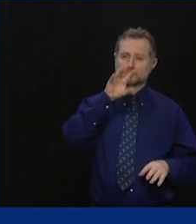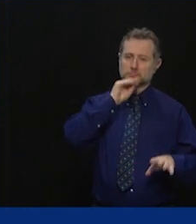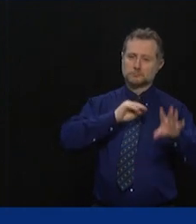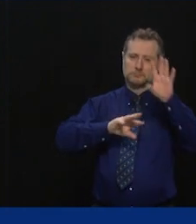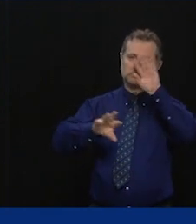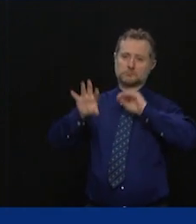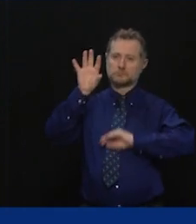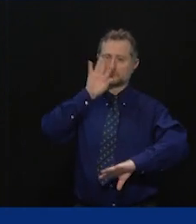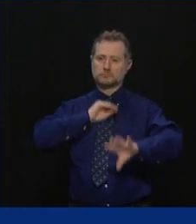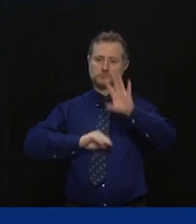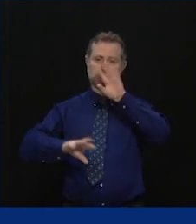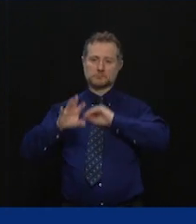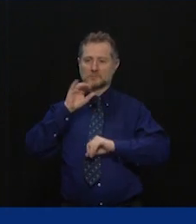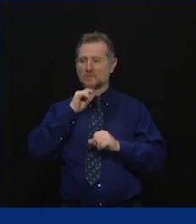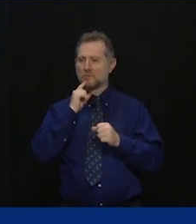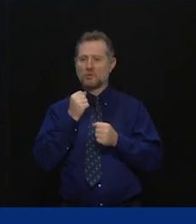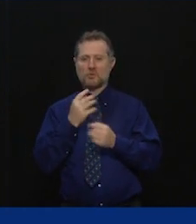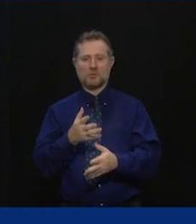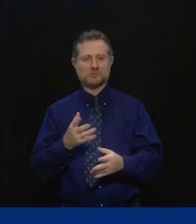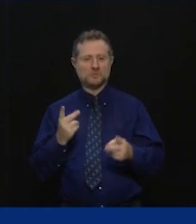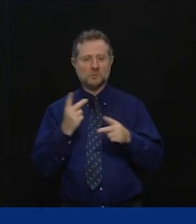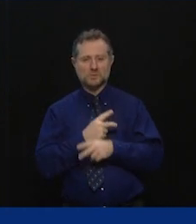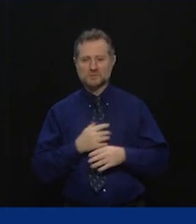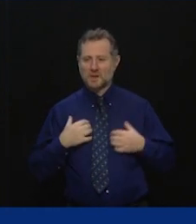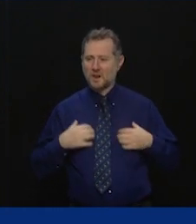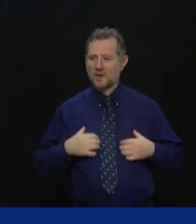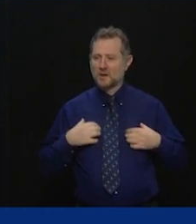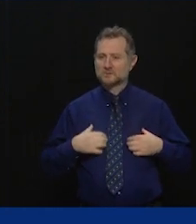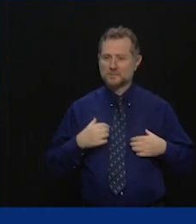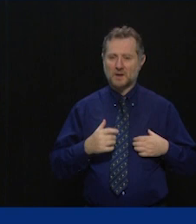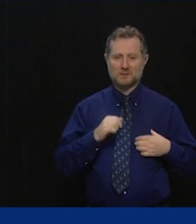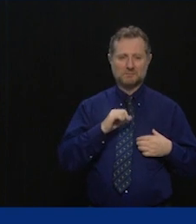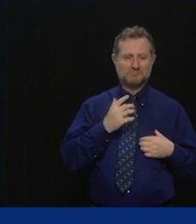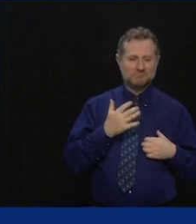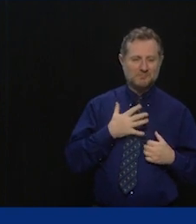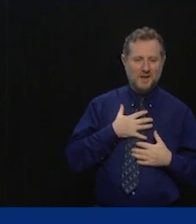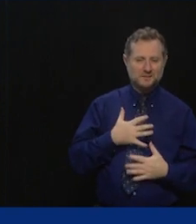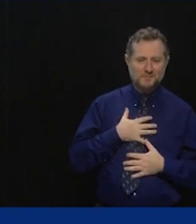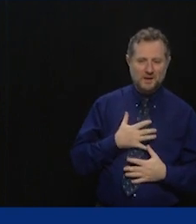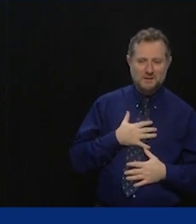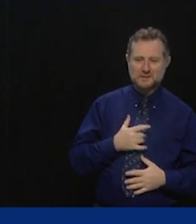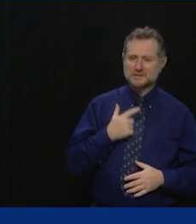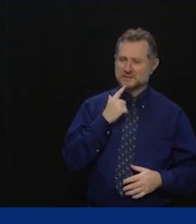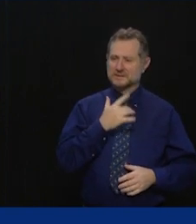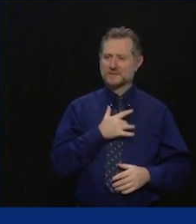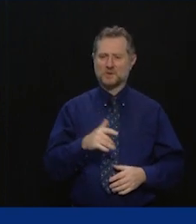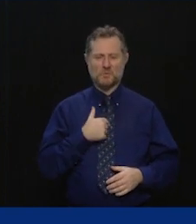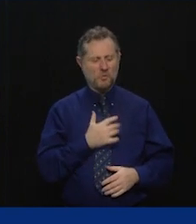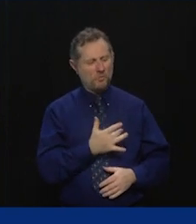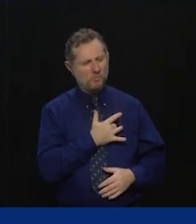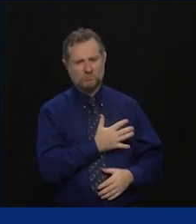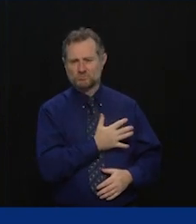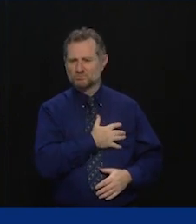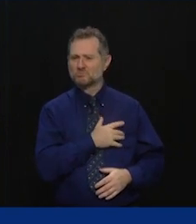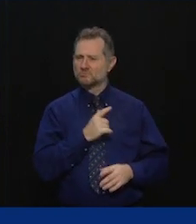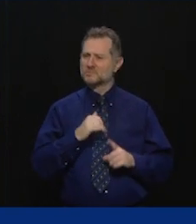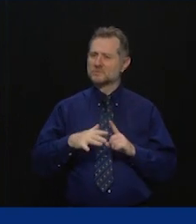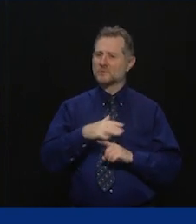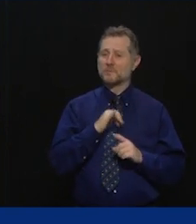you touched a sensitive area with me. I'm very passionate about this. And my philosophy, you'll see this in many areas, not